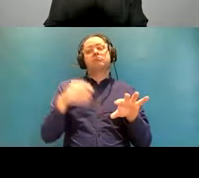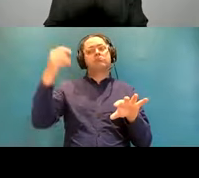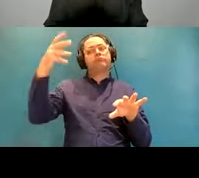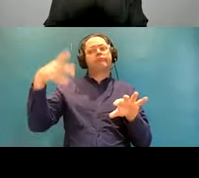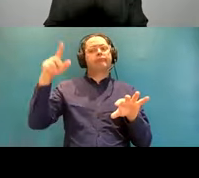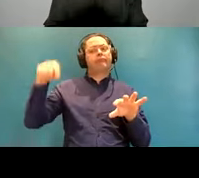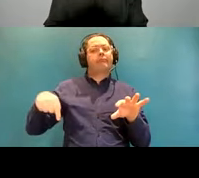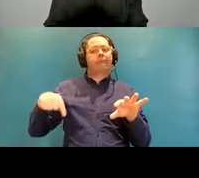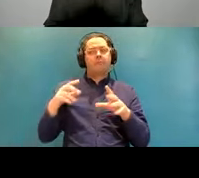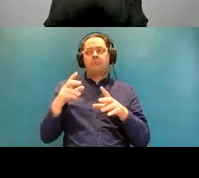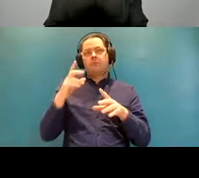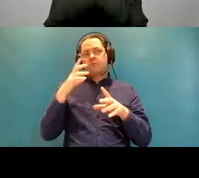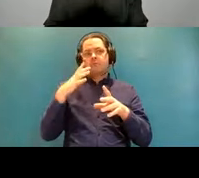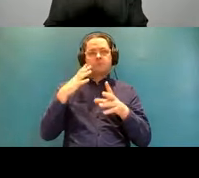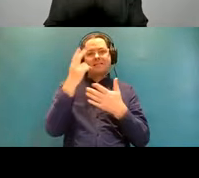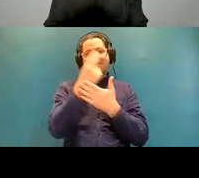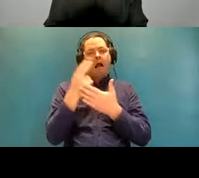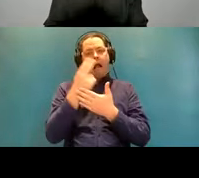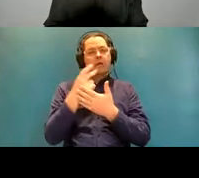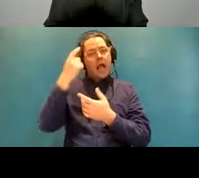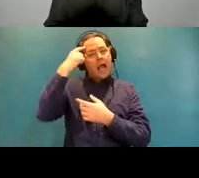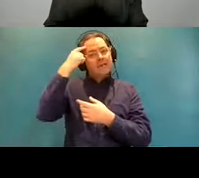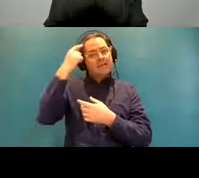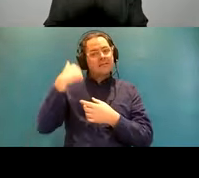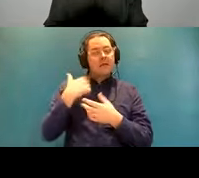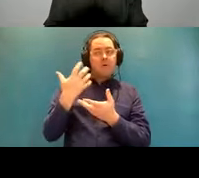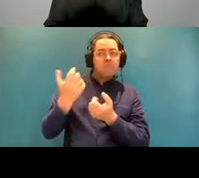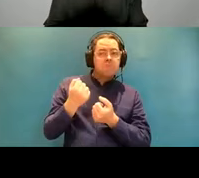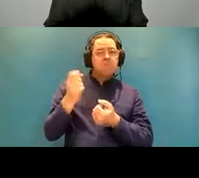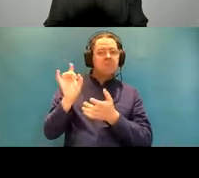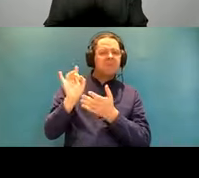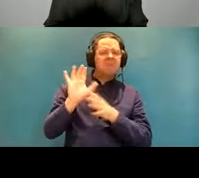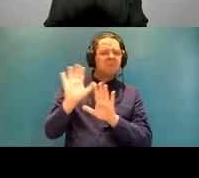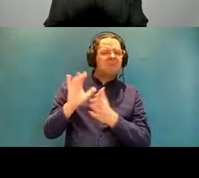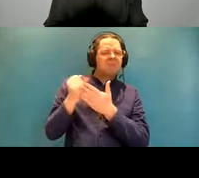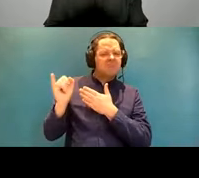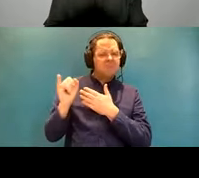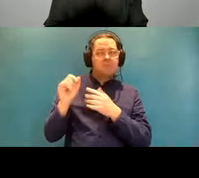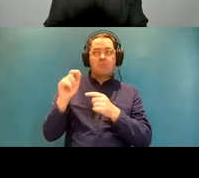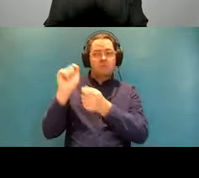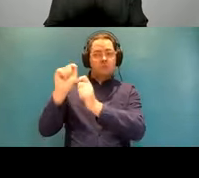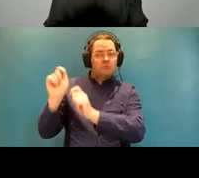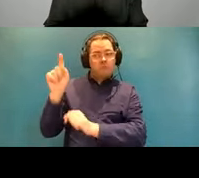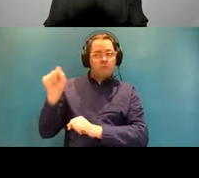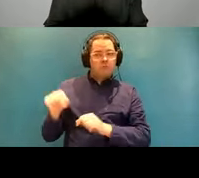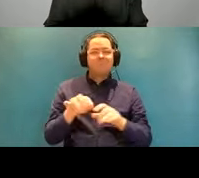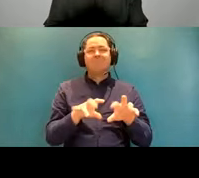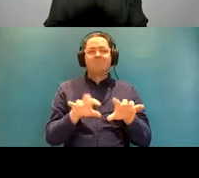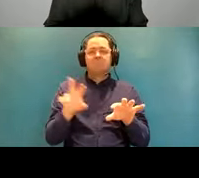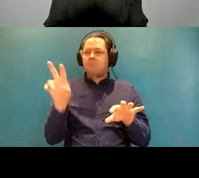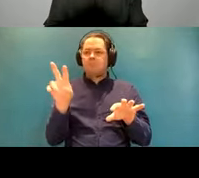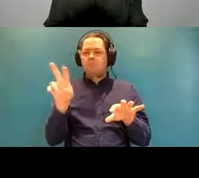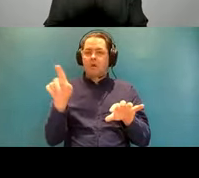generate design ideas. And I can reject them and say I don't like them, and it will come up with other ones. Now, of course, it's